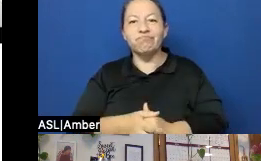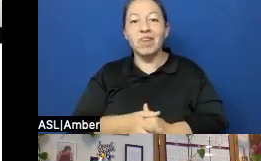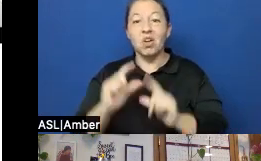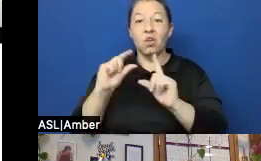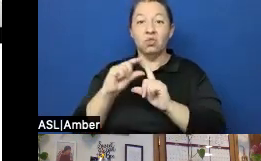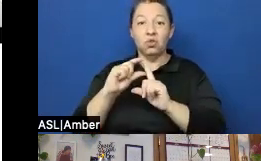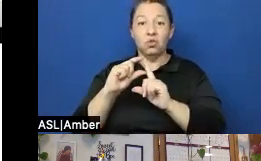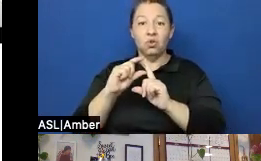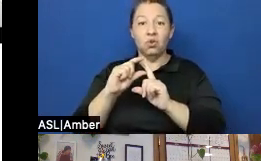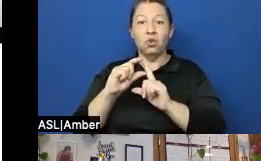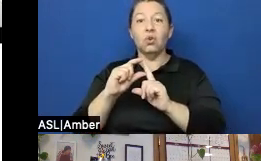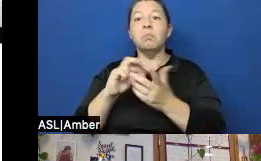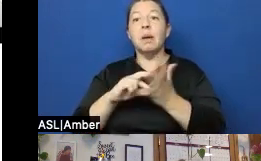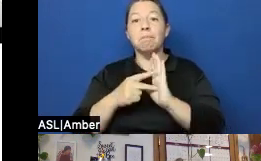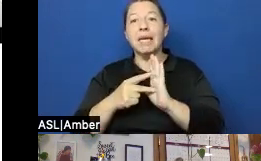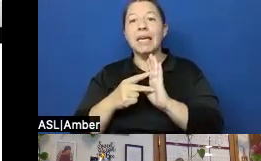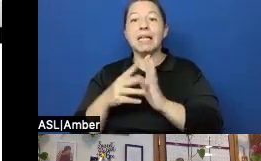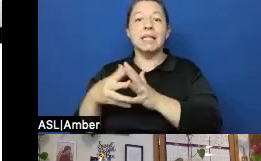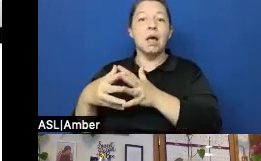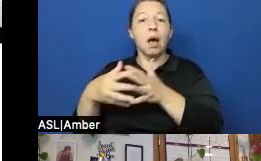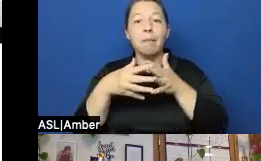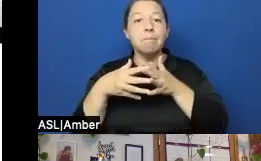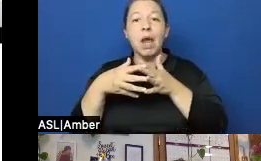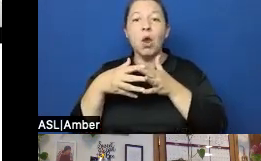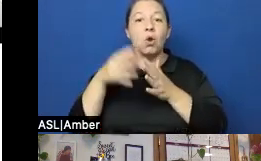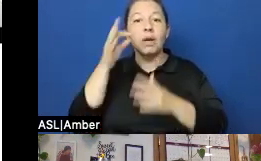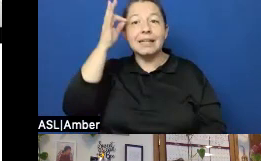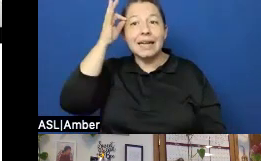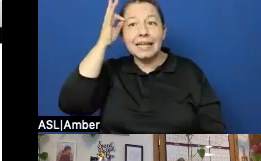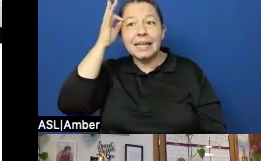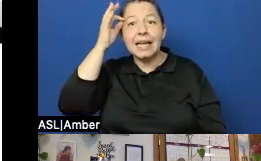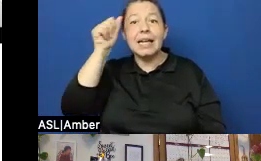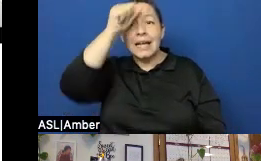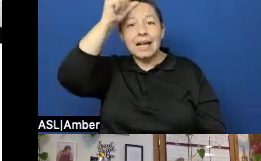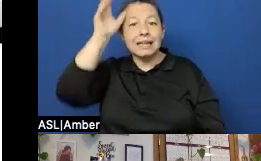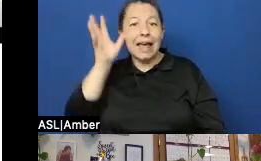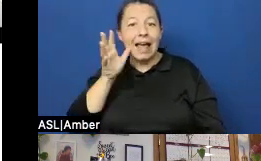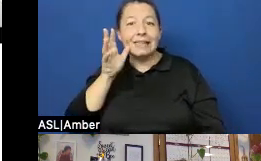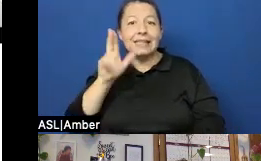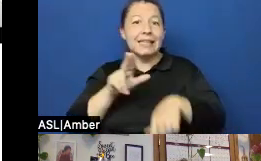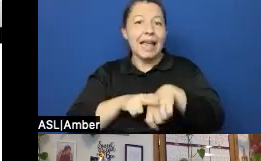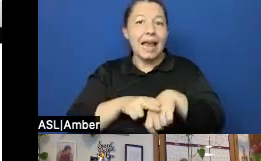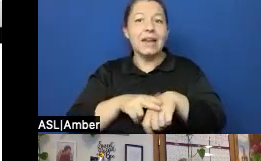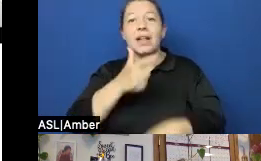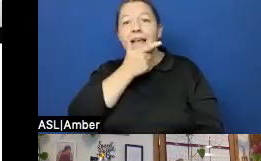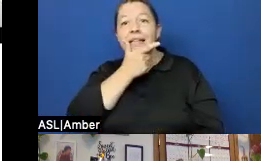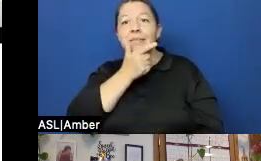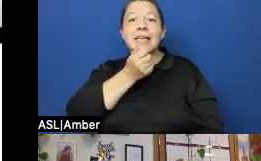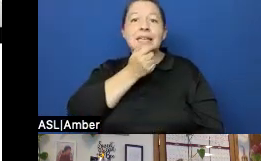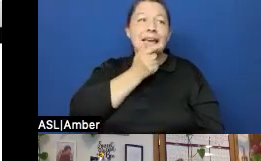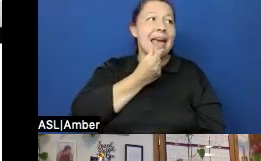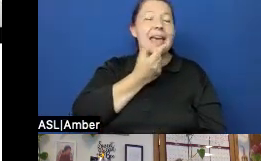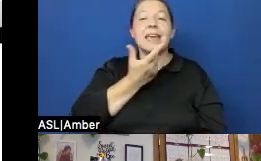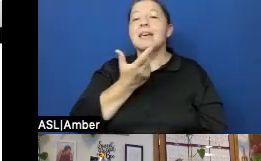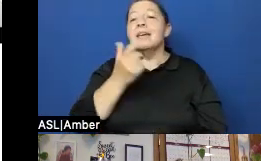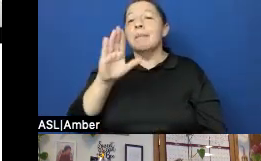to American Indian or Alaska Native, lesbian, gay, bisexual, transgender individuals. So it was